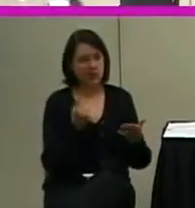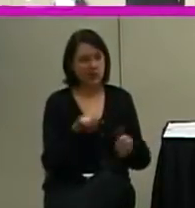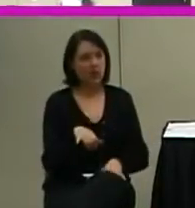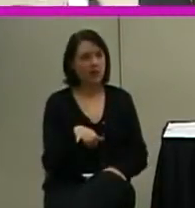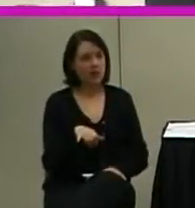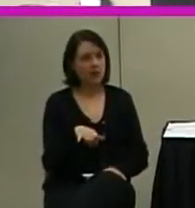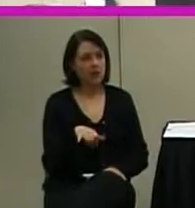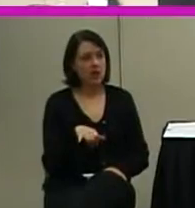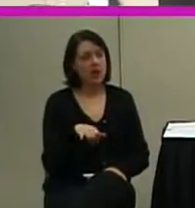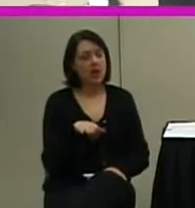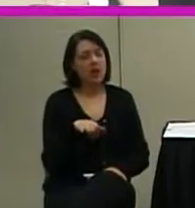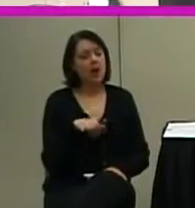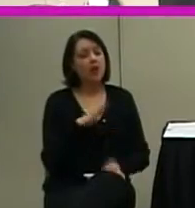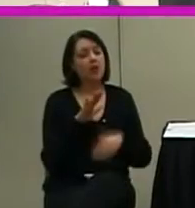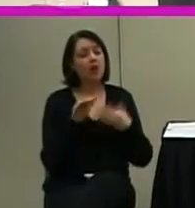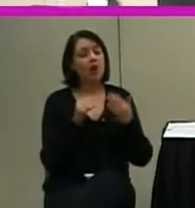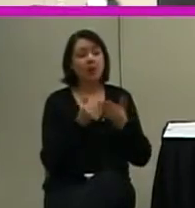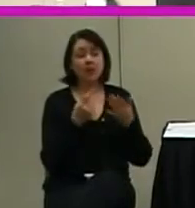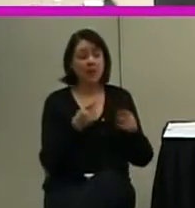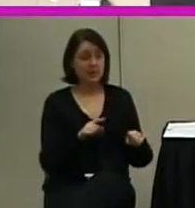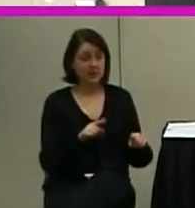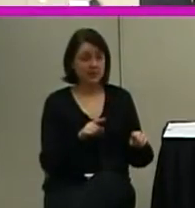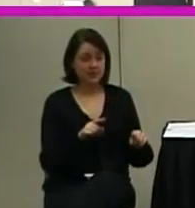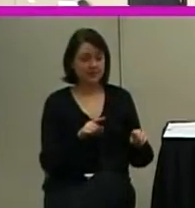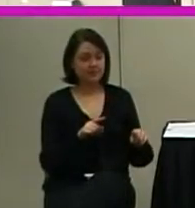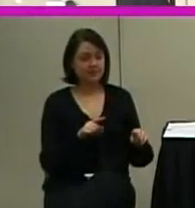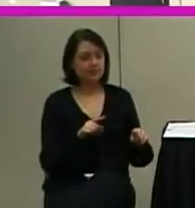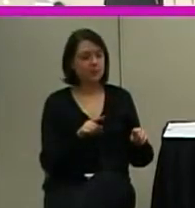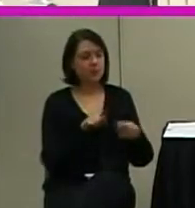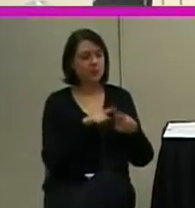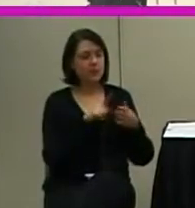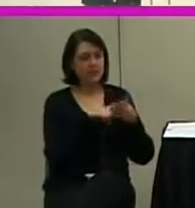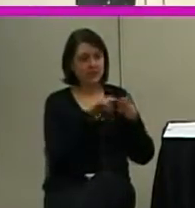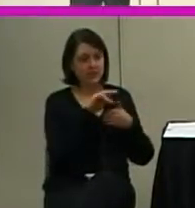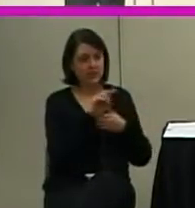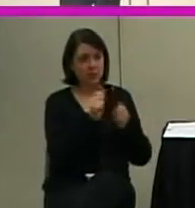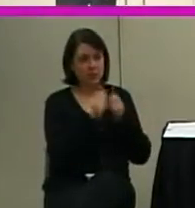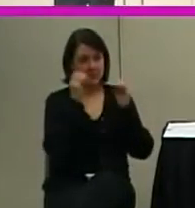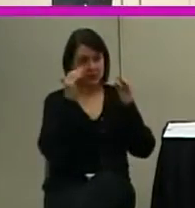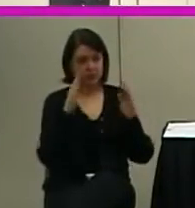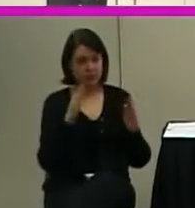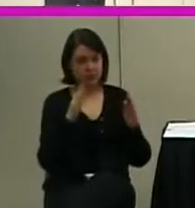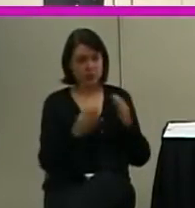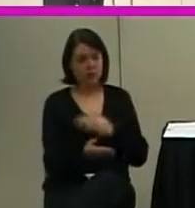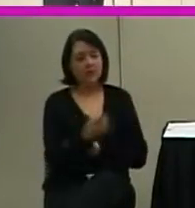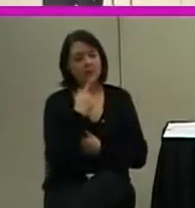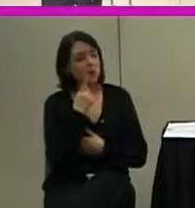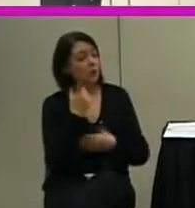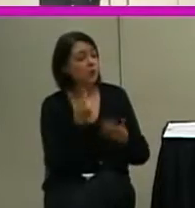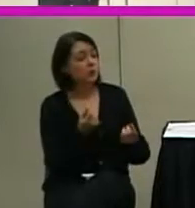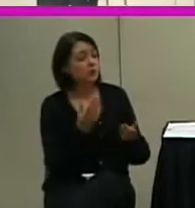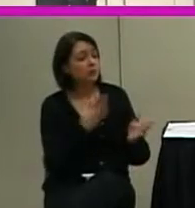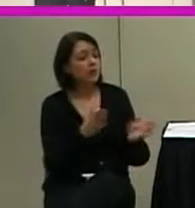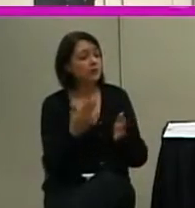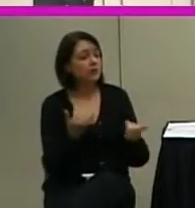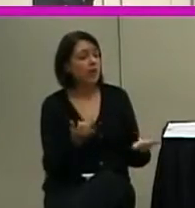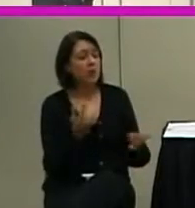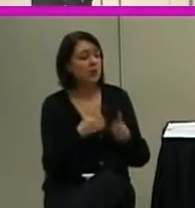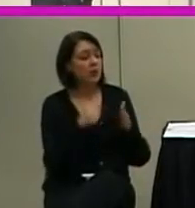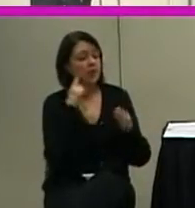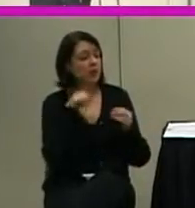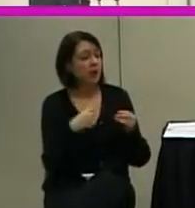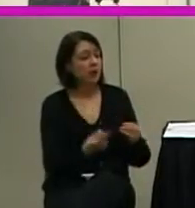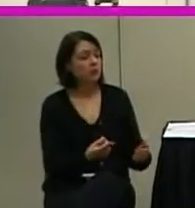that. And all that happens is, after they've checked in with a teacher in the morning who can talk to them and say, what are you going to do? What do you got to think